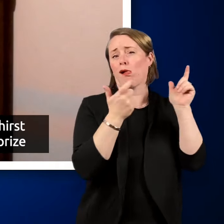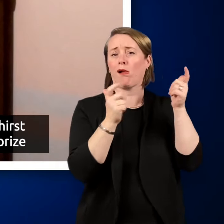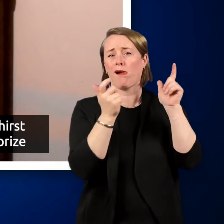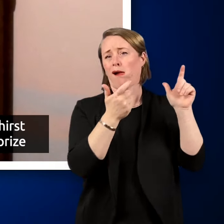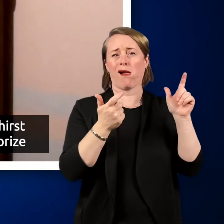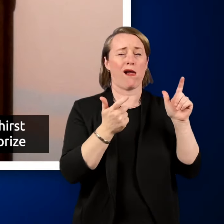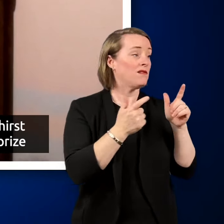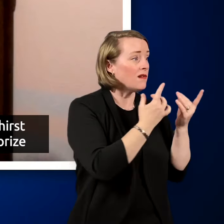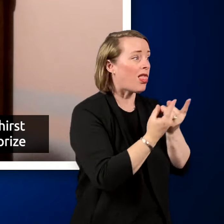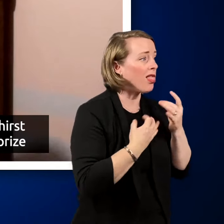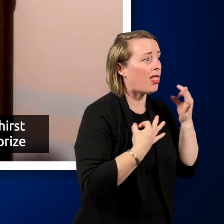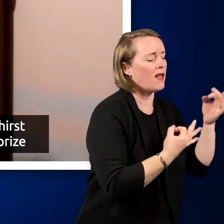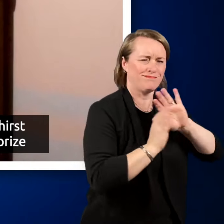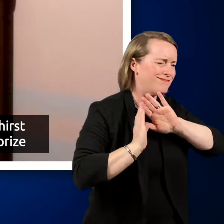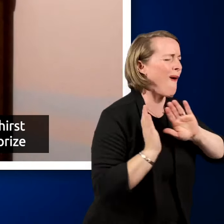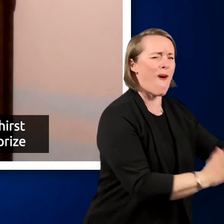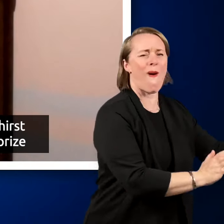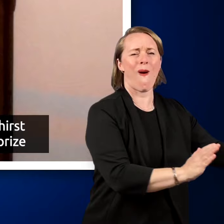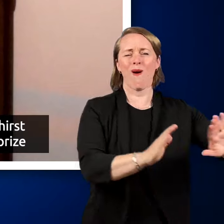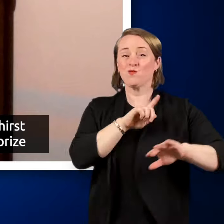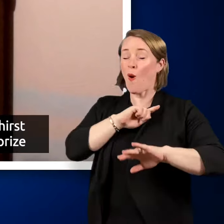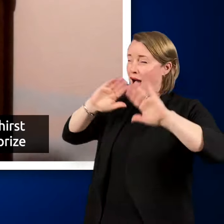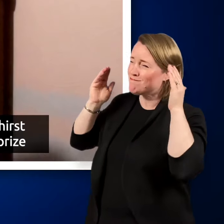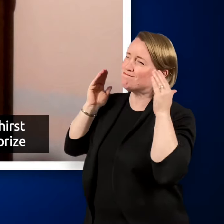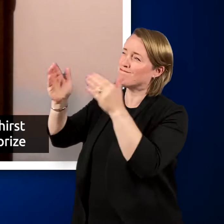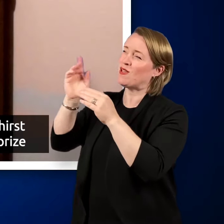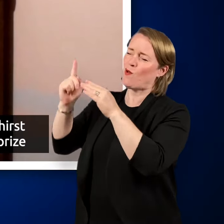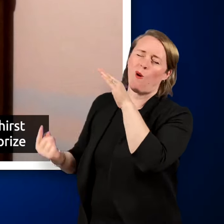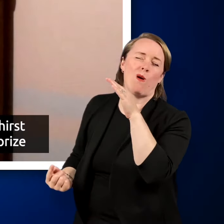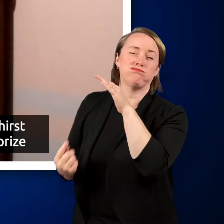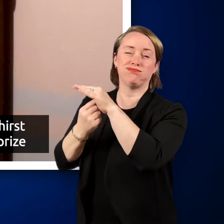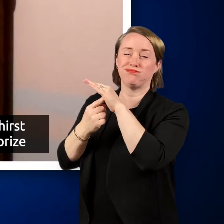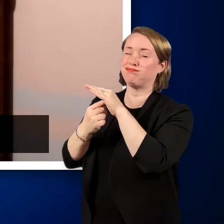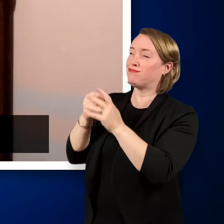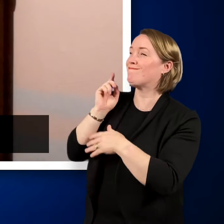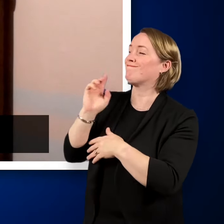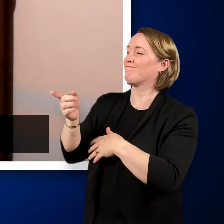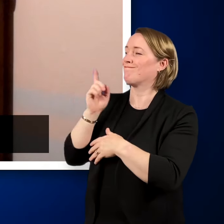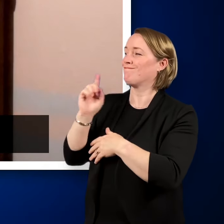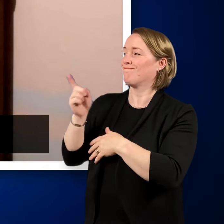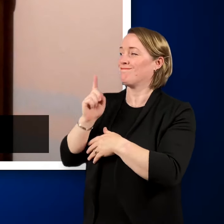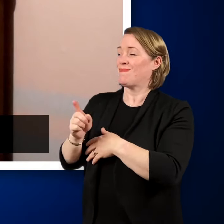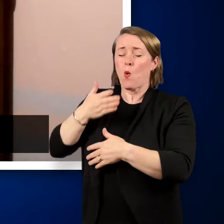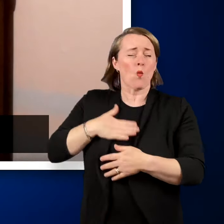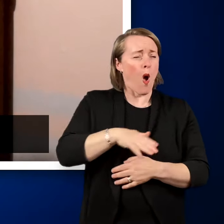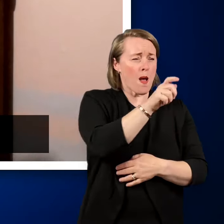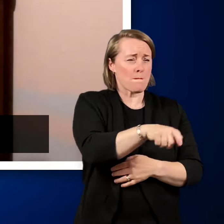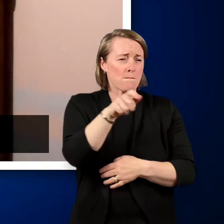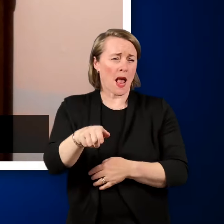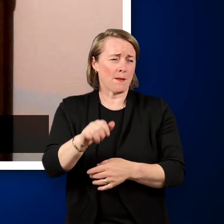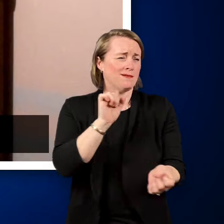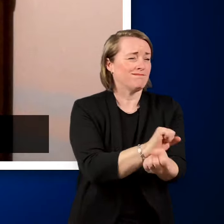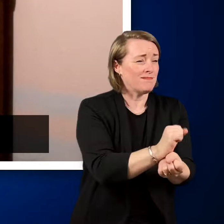to waste our lives for your adored prize. To see